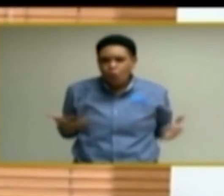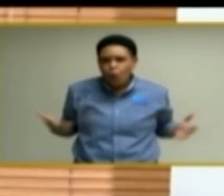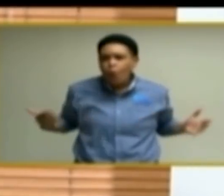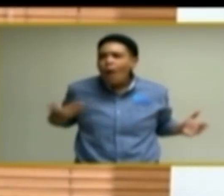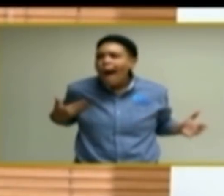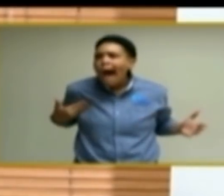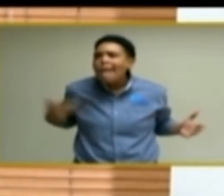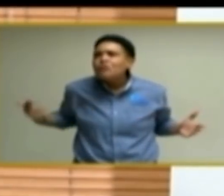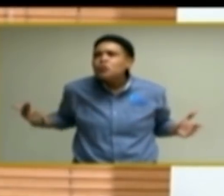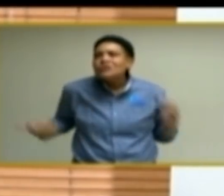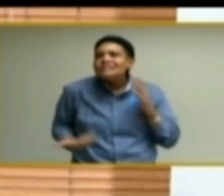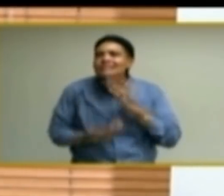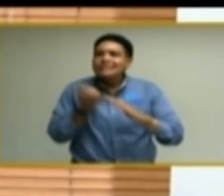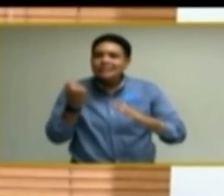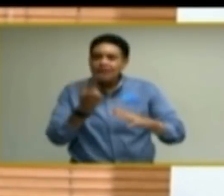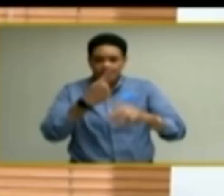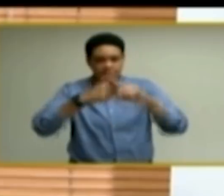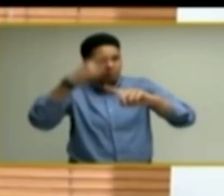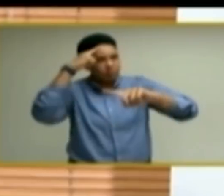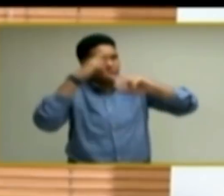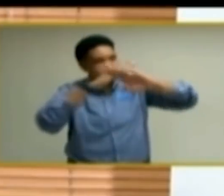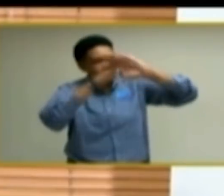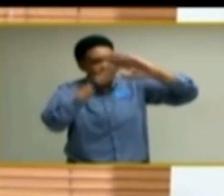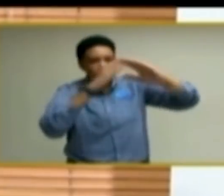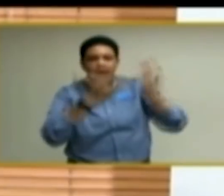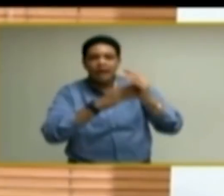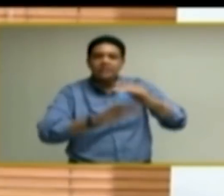guard against infection and death.